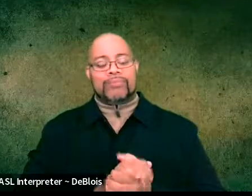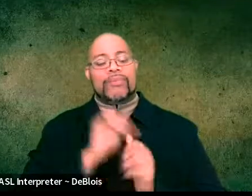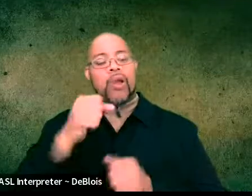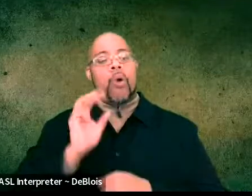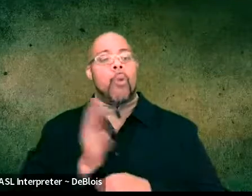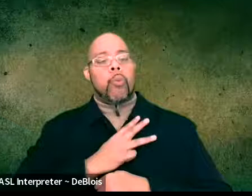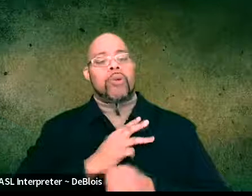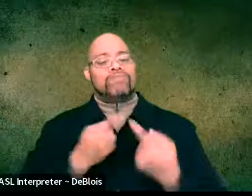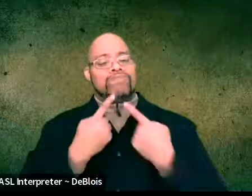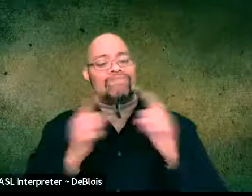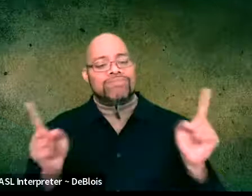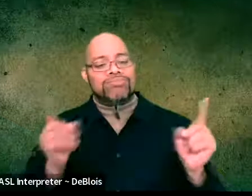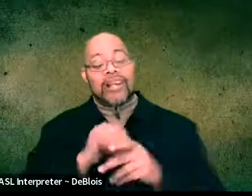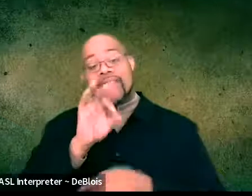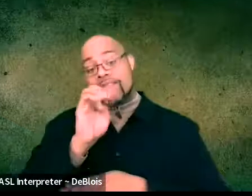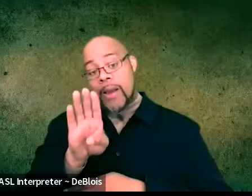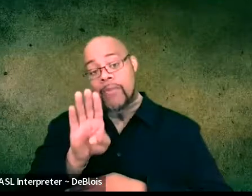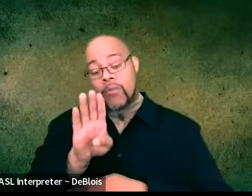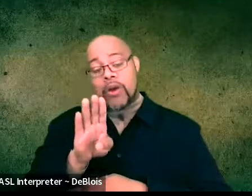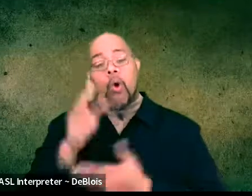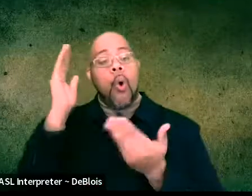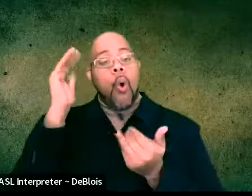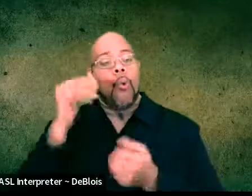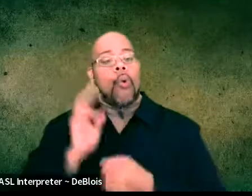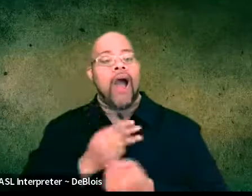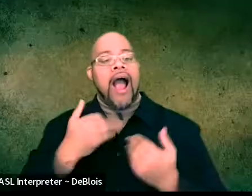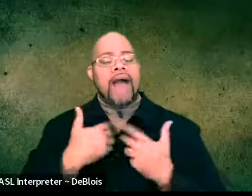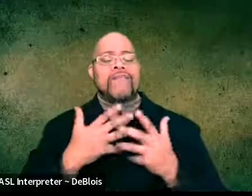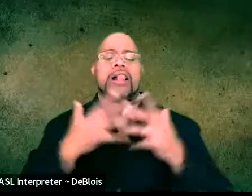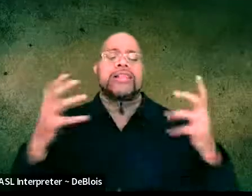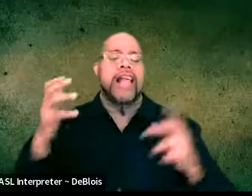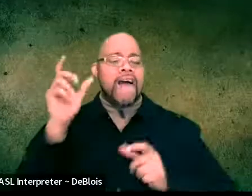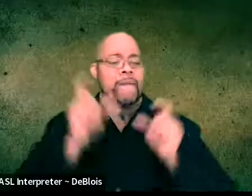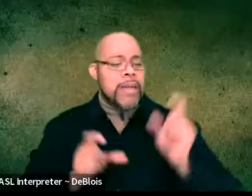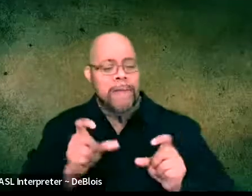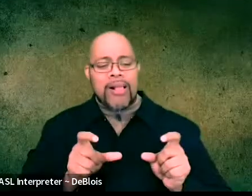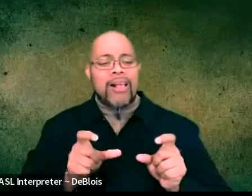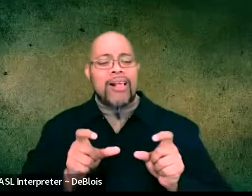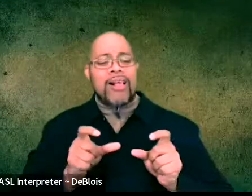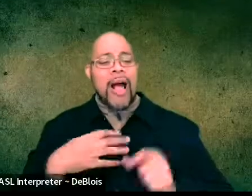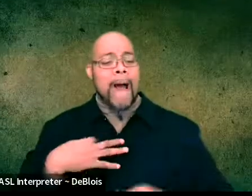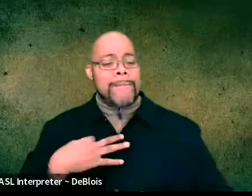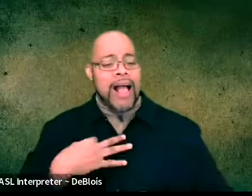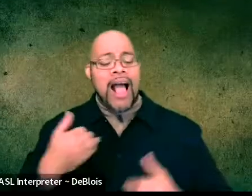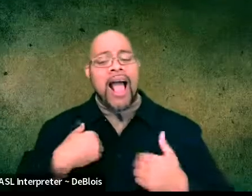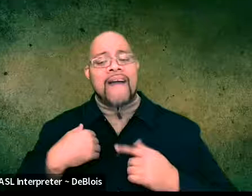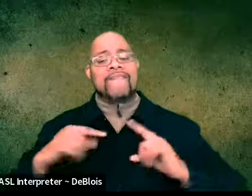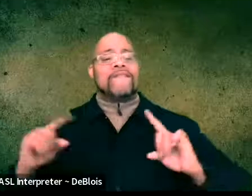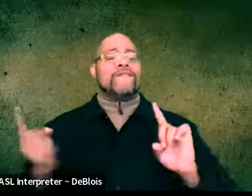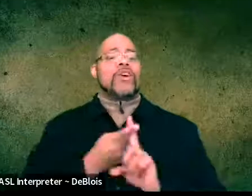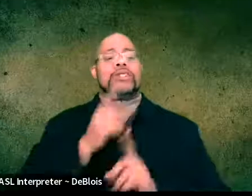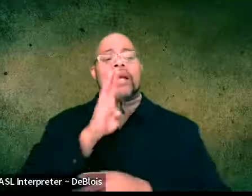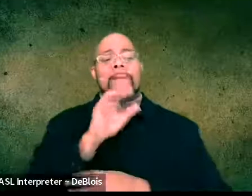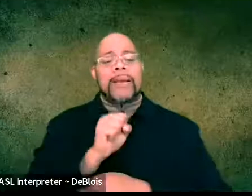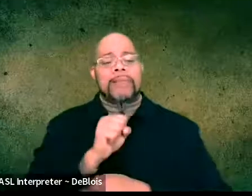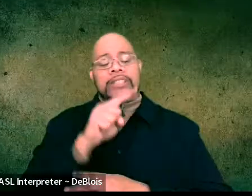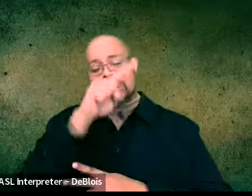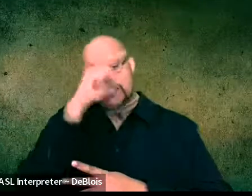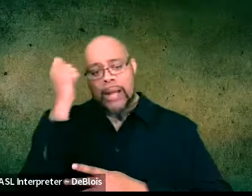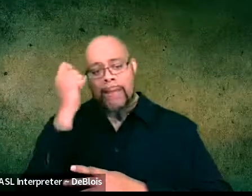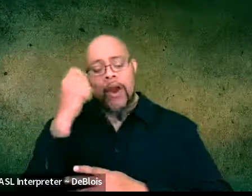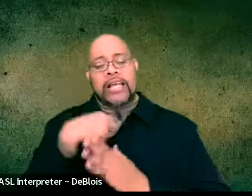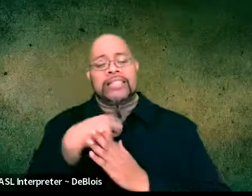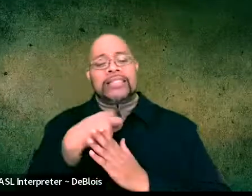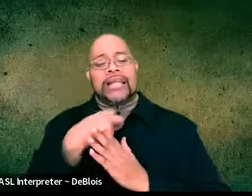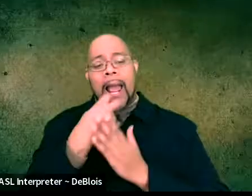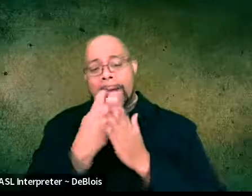so, yeah, we'll put that out in February. And so hopefully we have a whole bunch of people apply and we will have our first BIMS summer